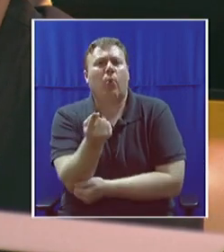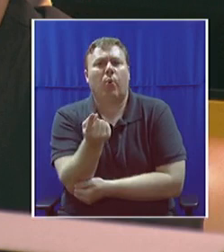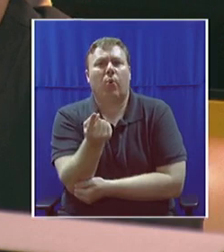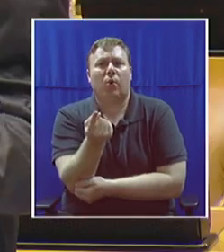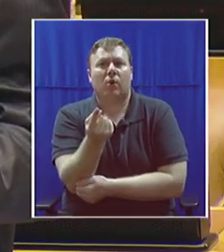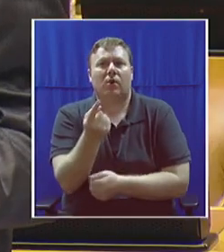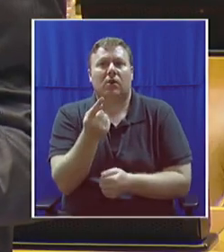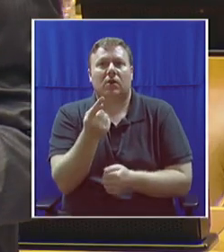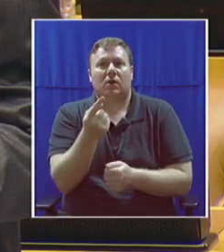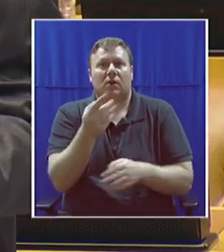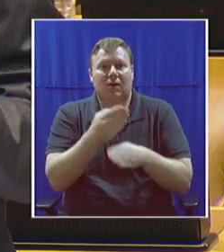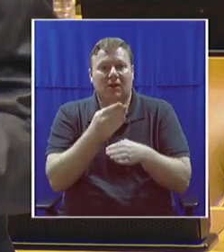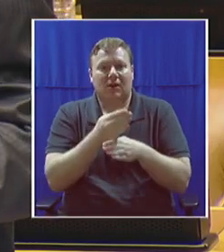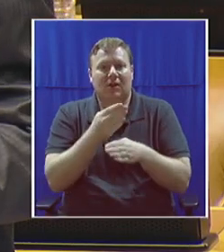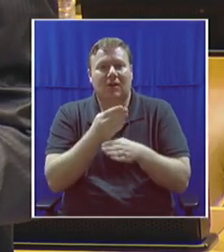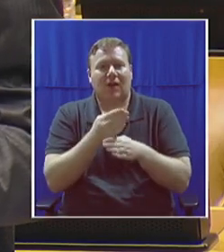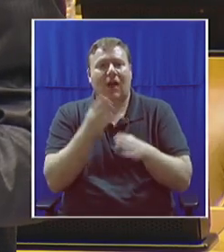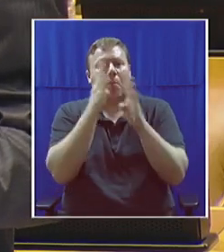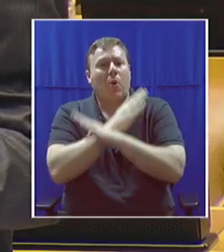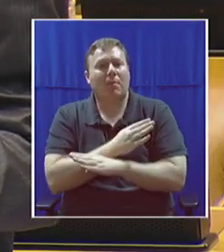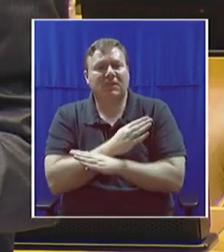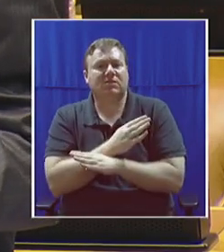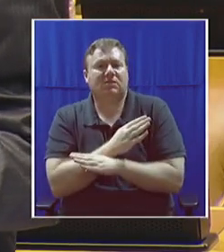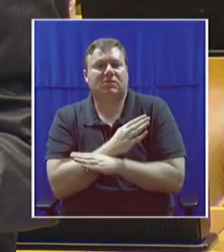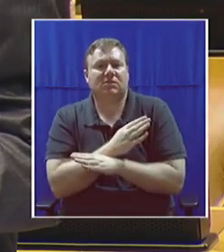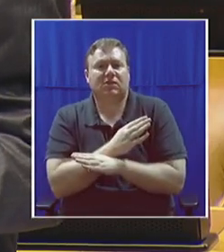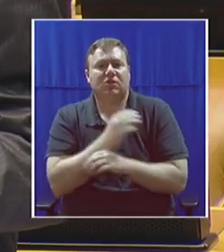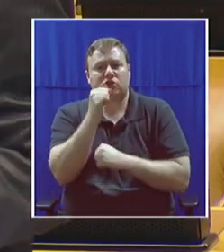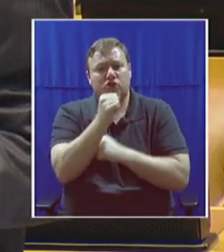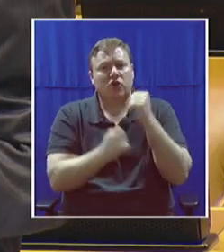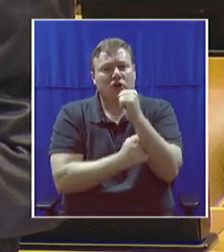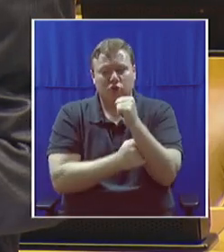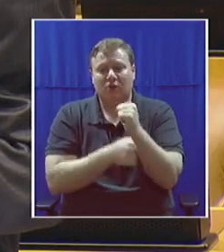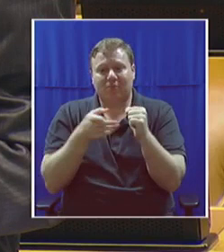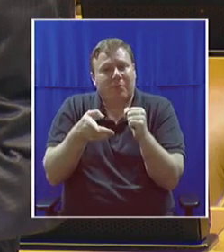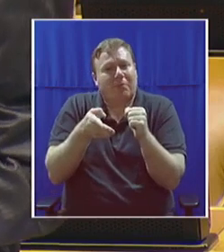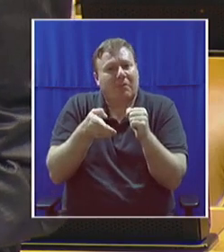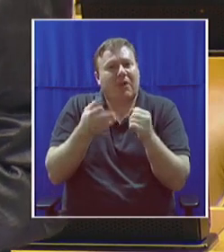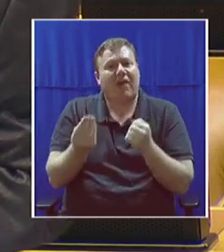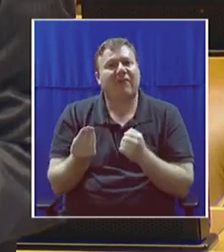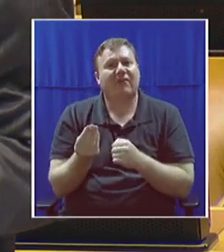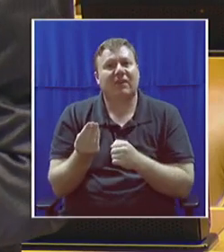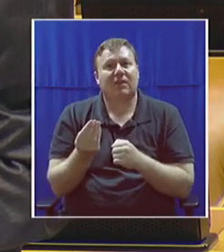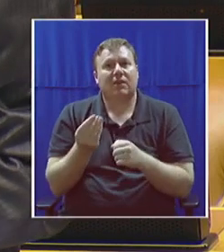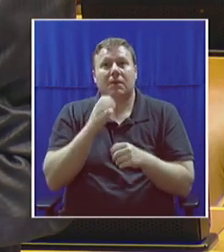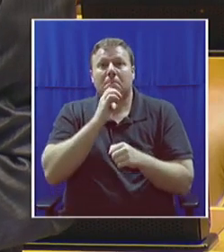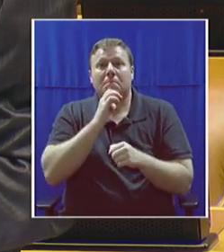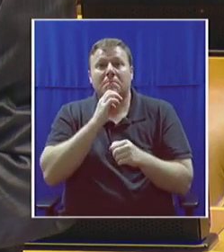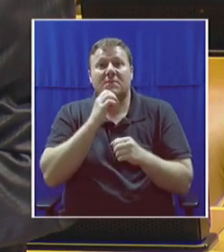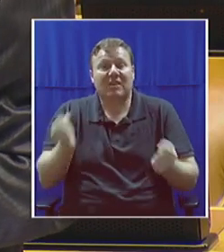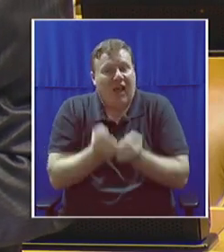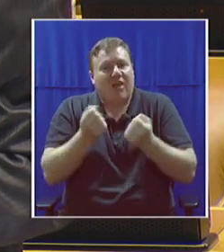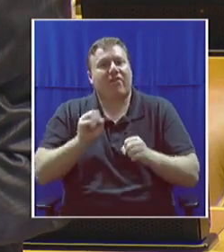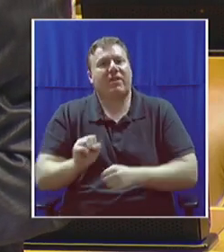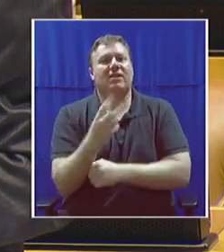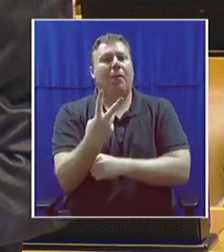unemployment is mainly structural linked to uh the issue of the skills which means we have to double our efforts in terms of